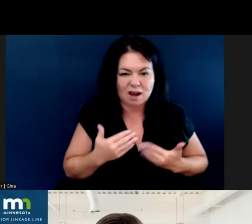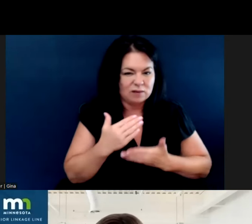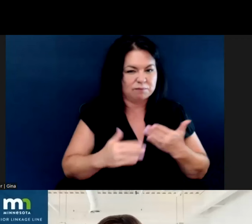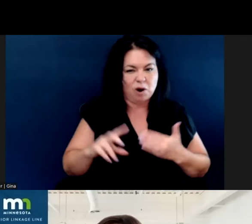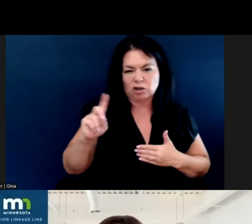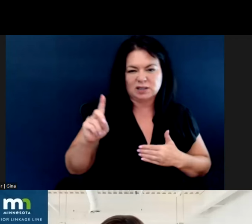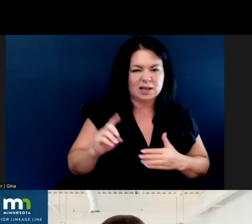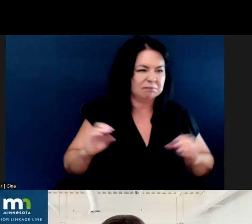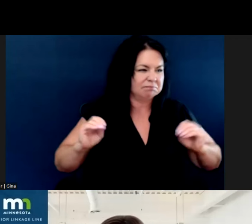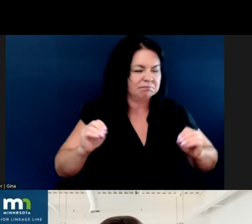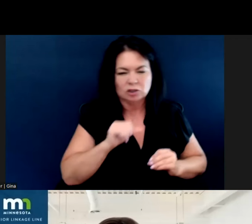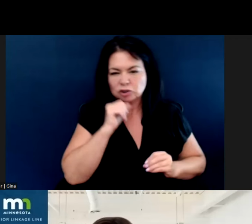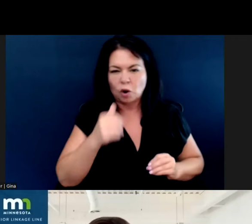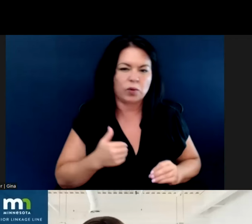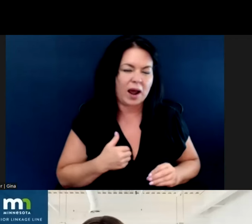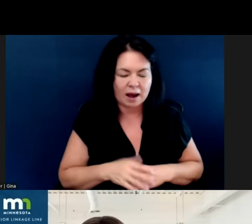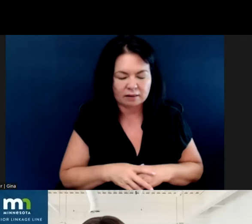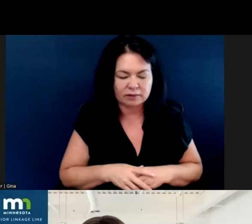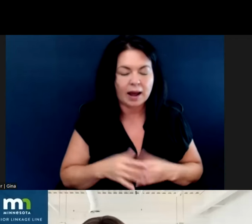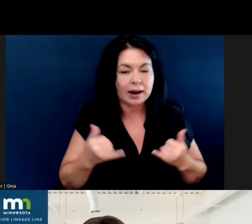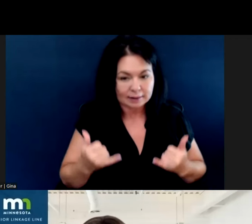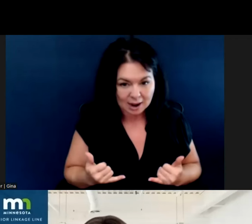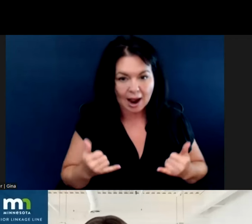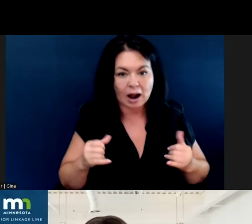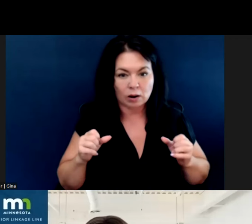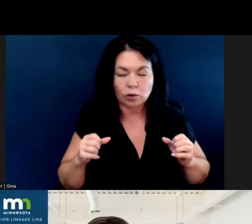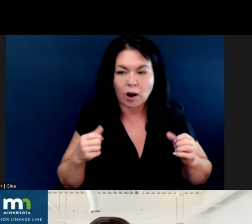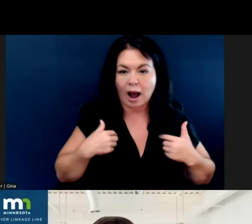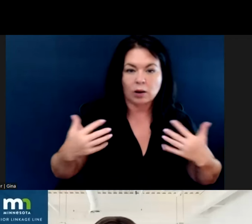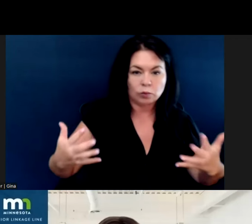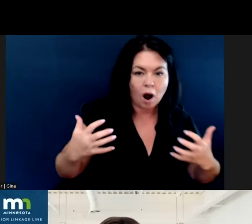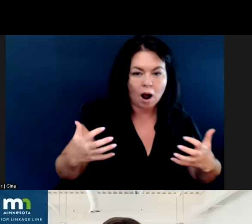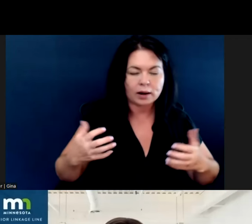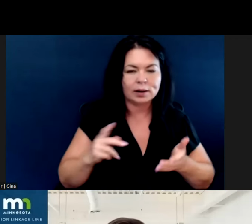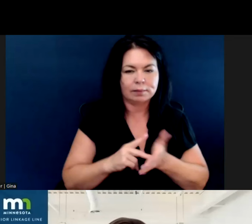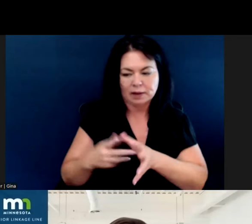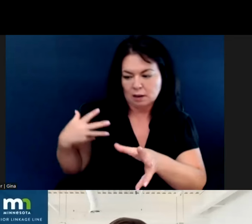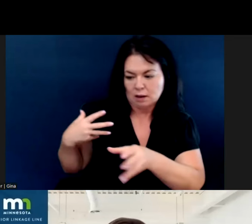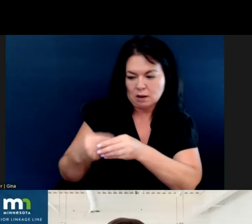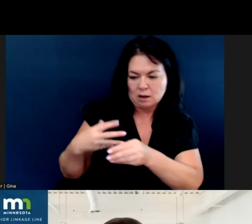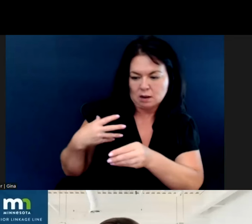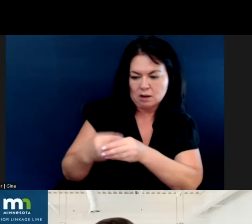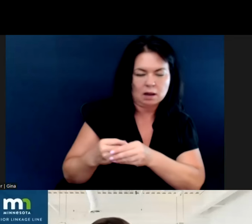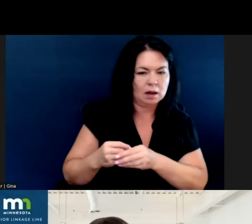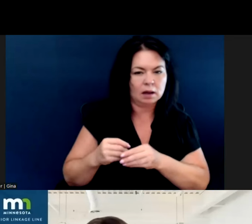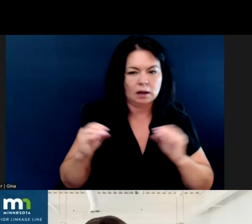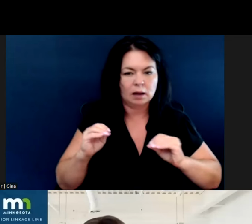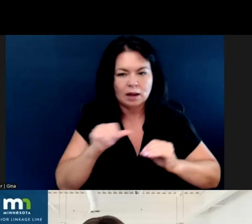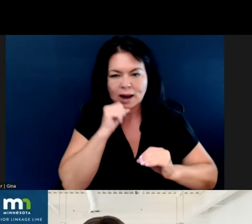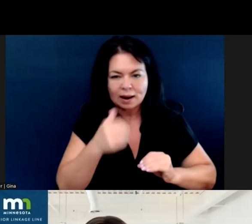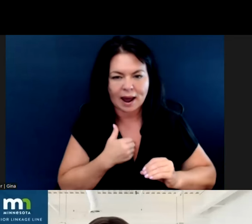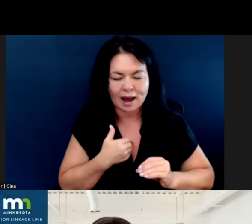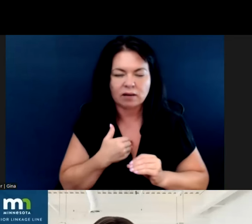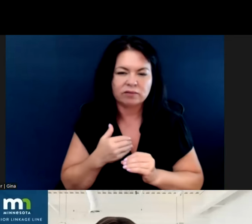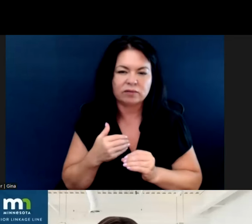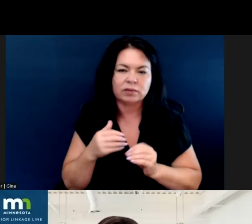eligible, you may be subject to penalties later down the line. Okay, so something to keep in mind. Can you afford the